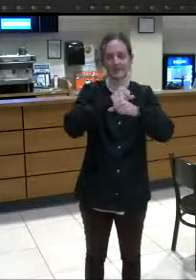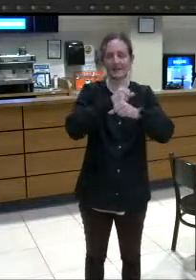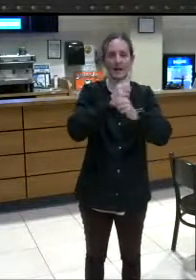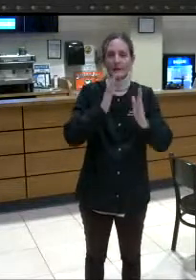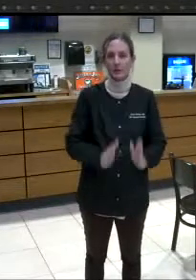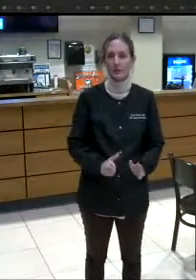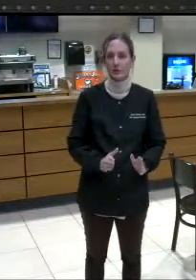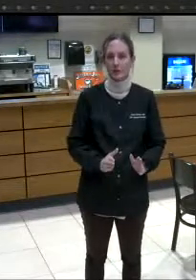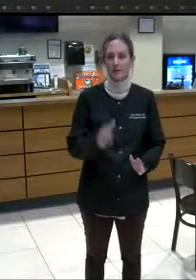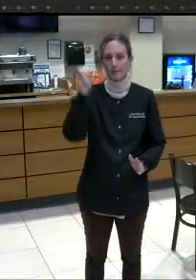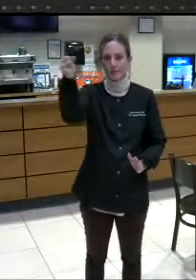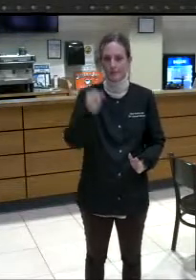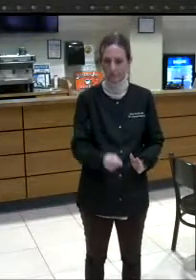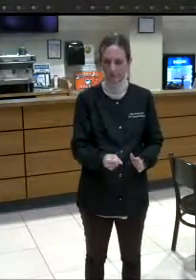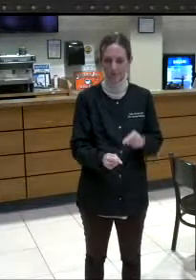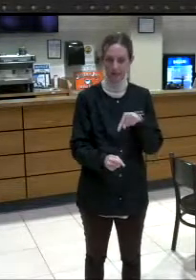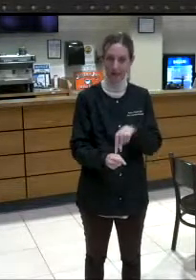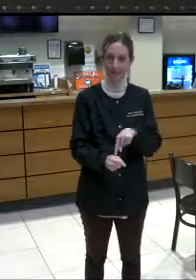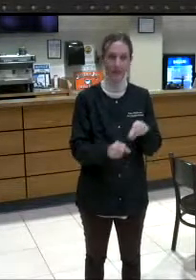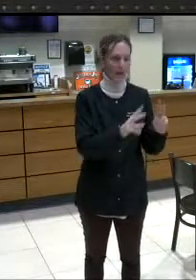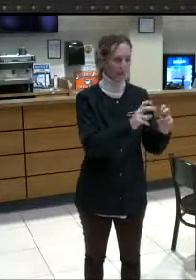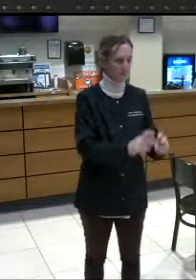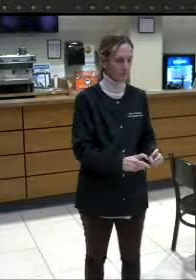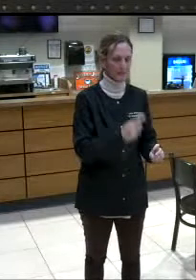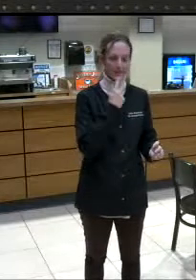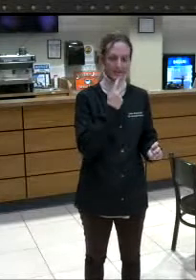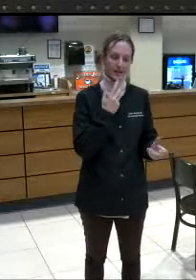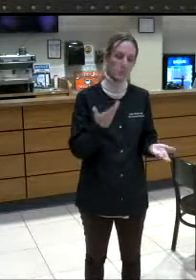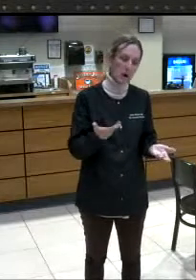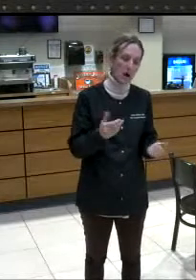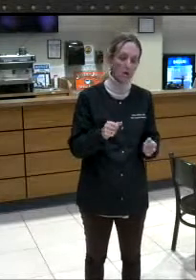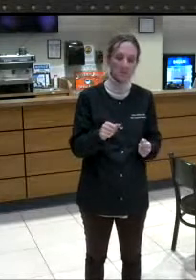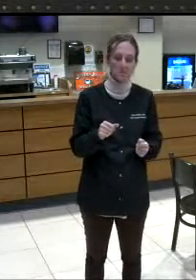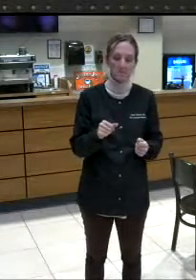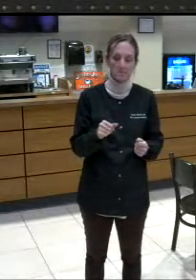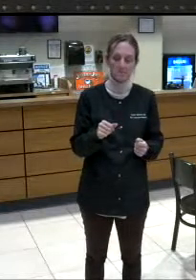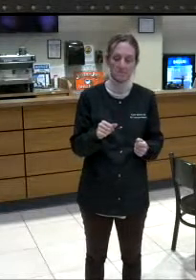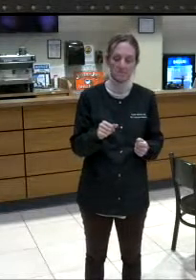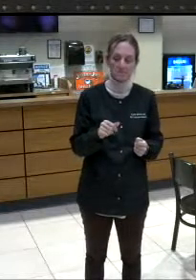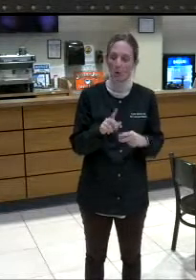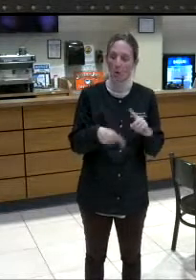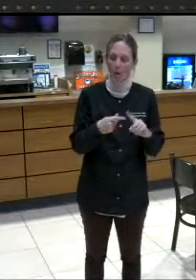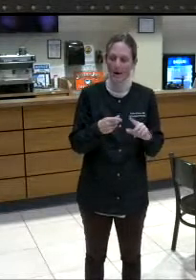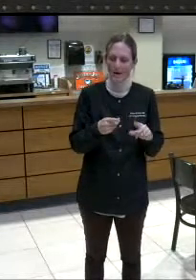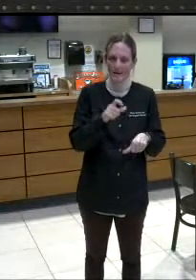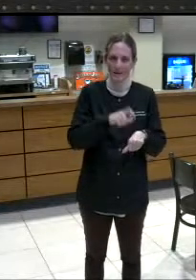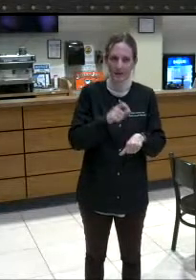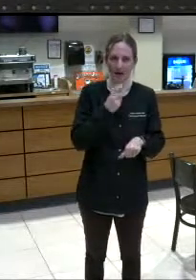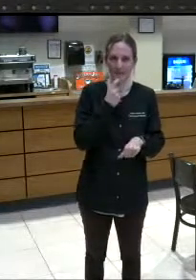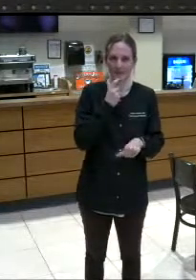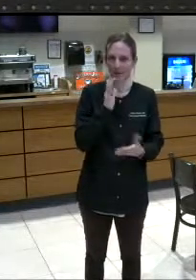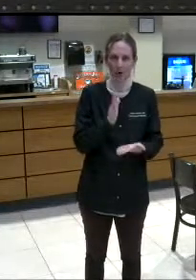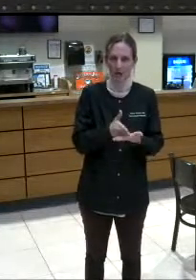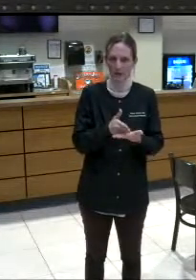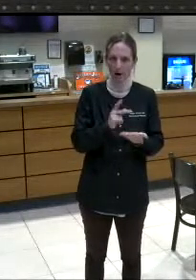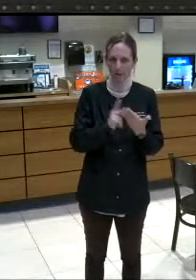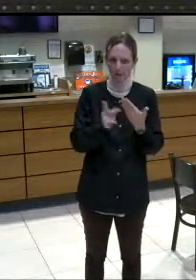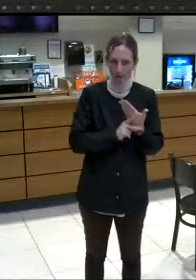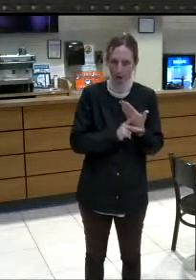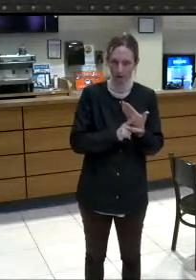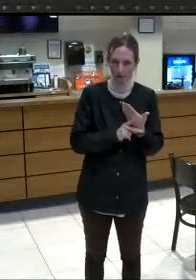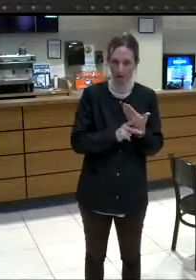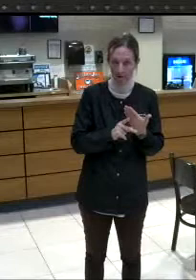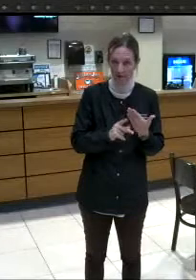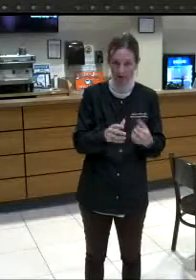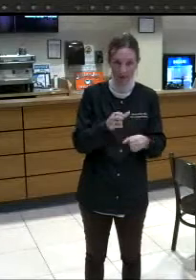here? How do we decide as a district, like when it's time to, you know, say, okay, we're going to pull this program and we're going to modify